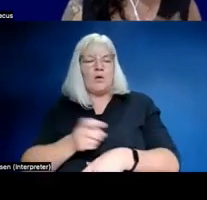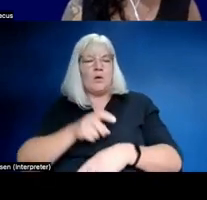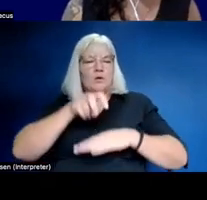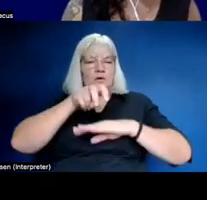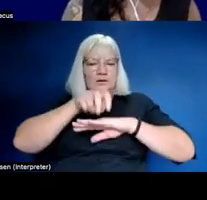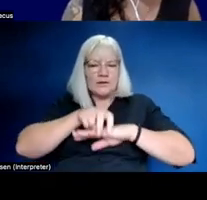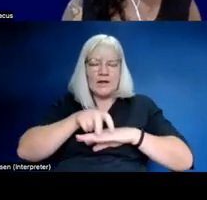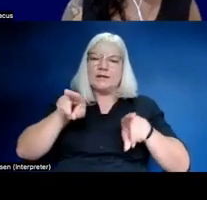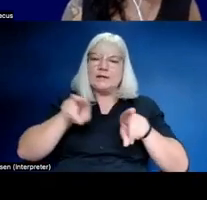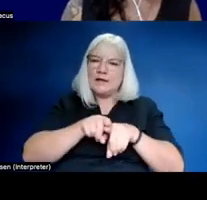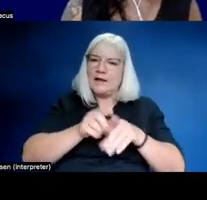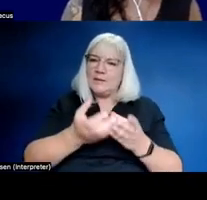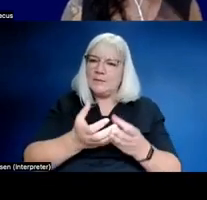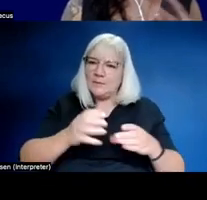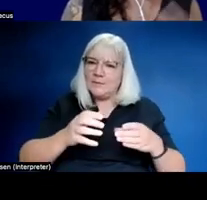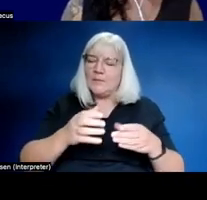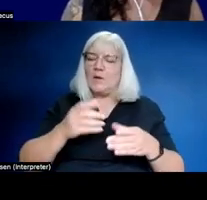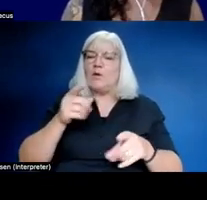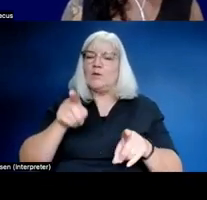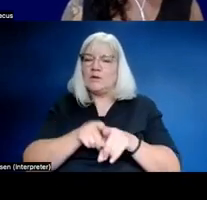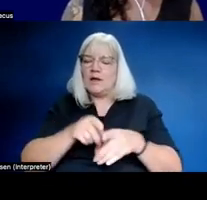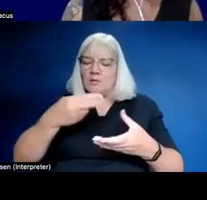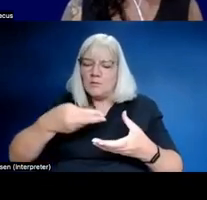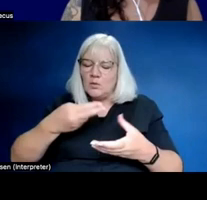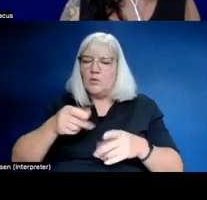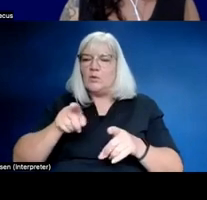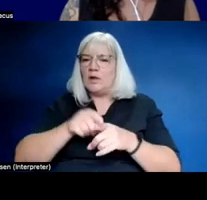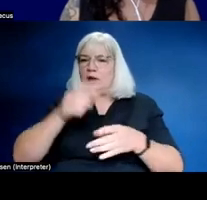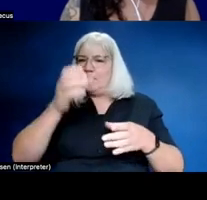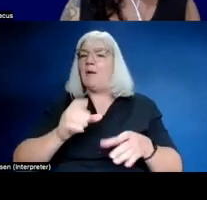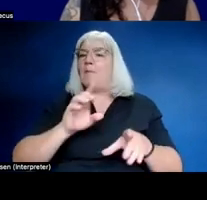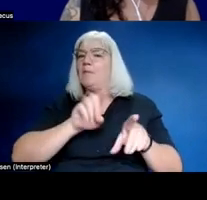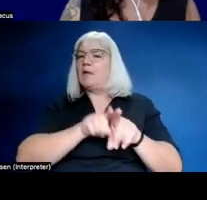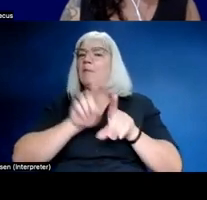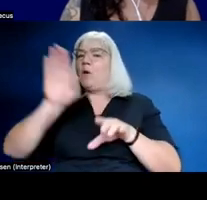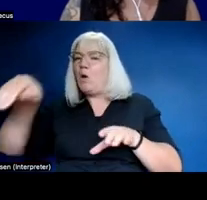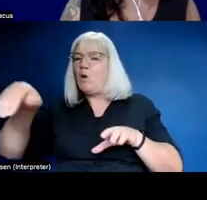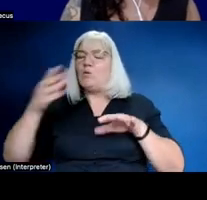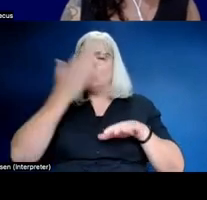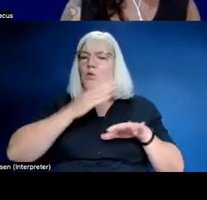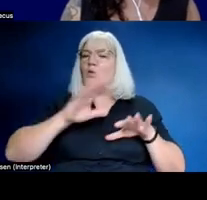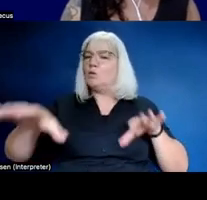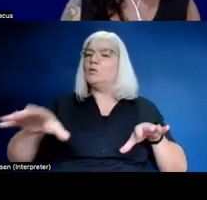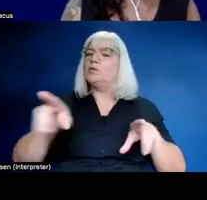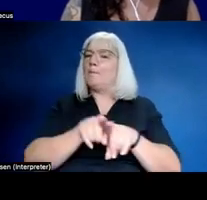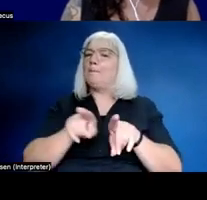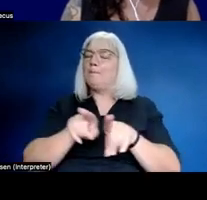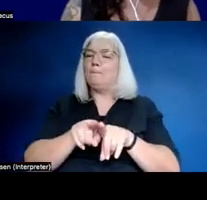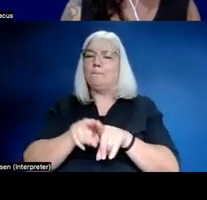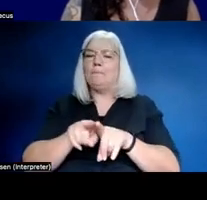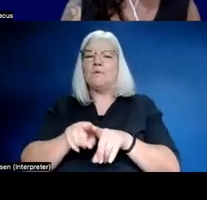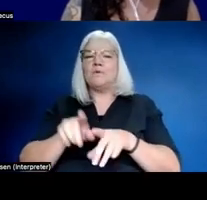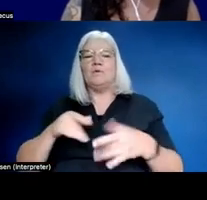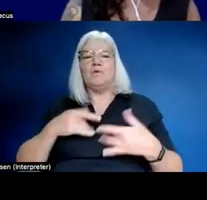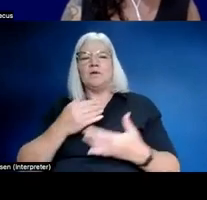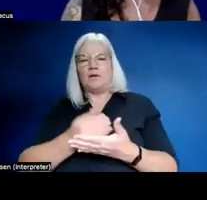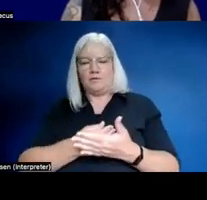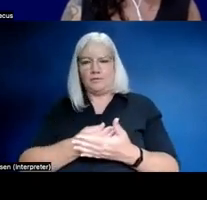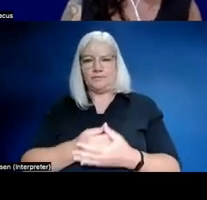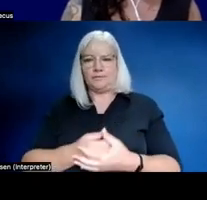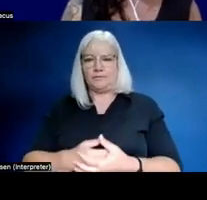and participate. I often say to families, if the first thing we expect children to do is put food in their